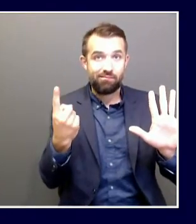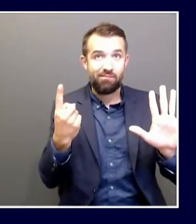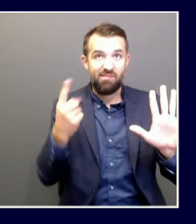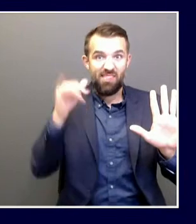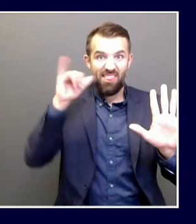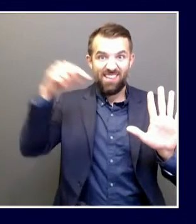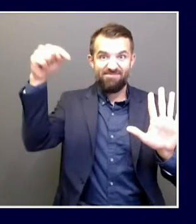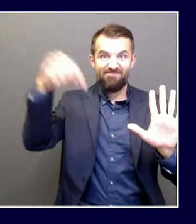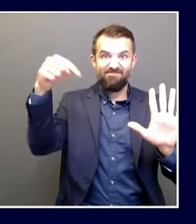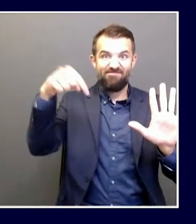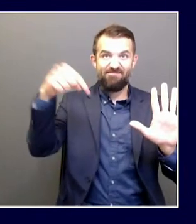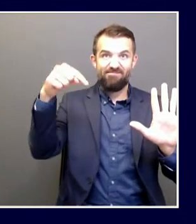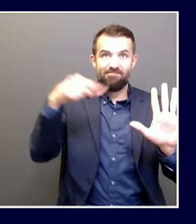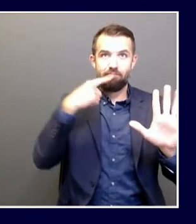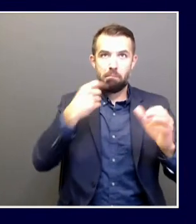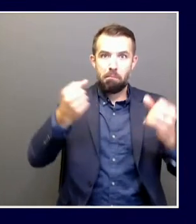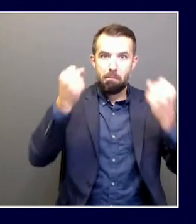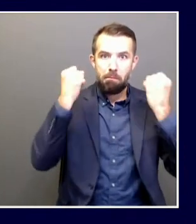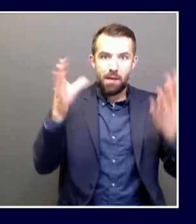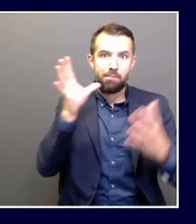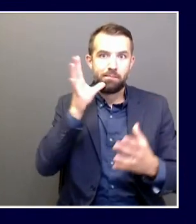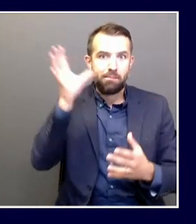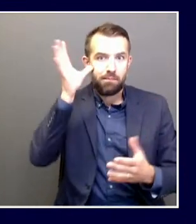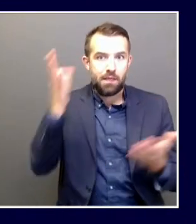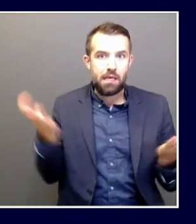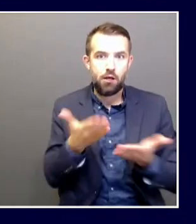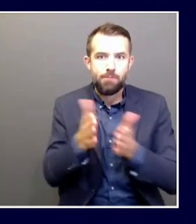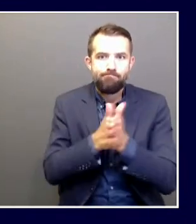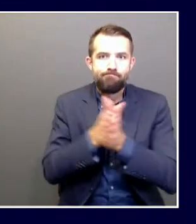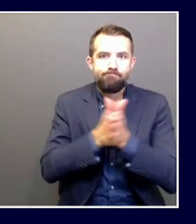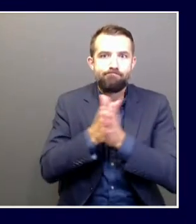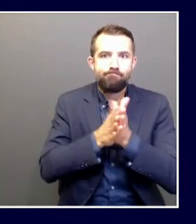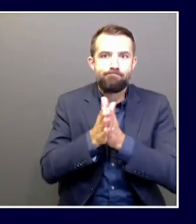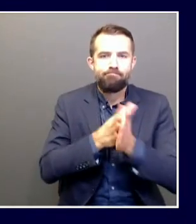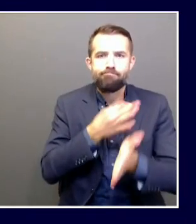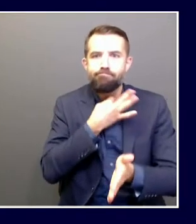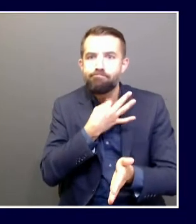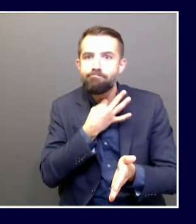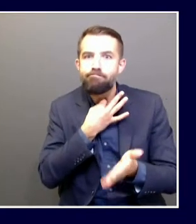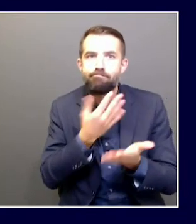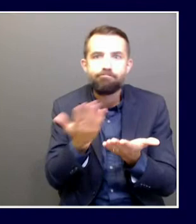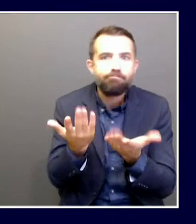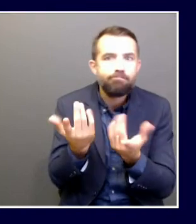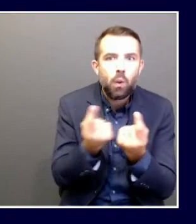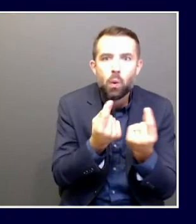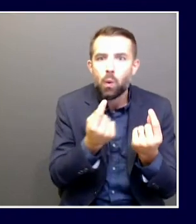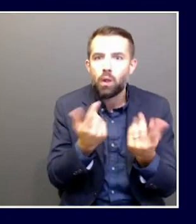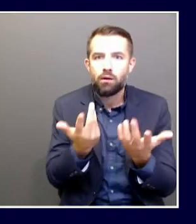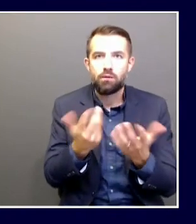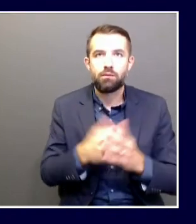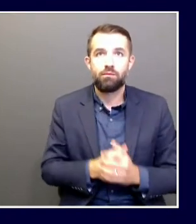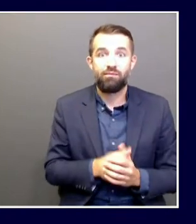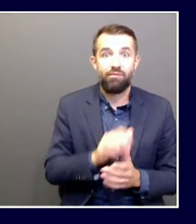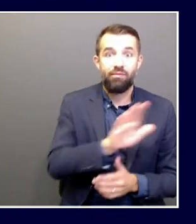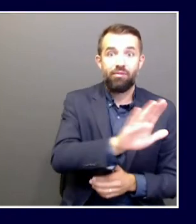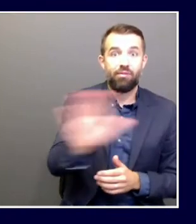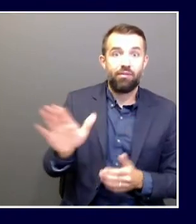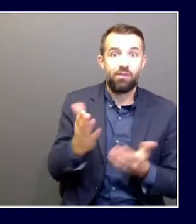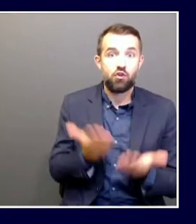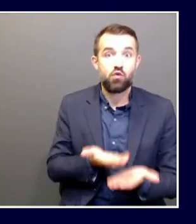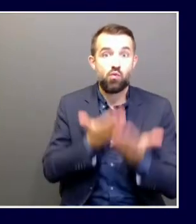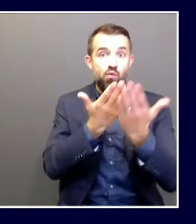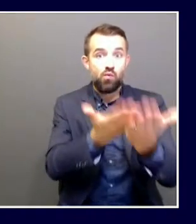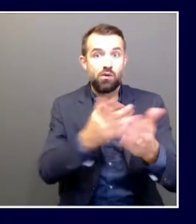for parents across the state. We don't know what recommendations this advisory committee will make to the